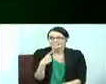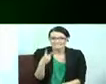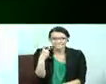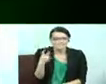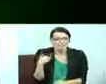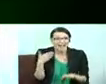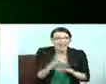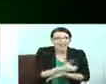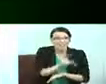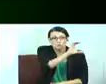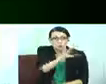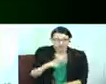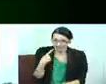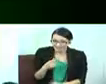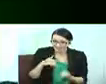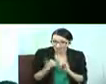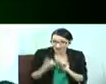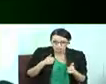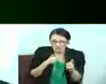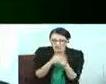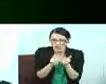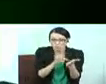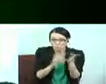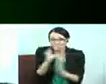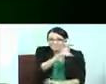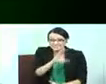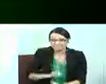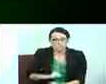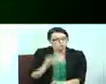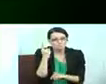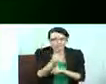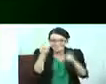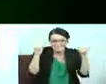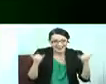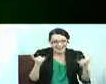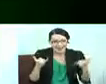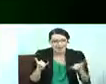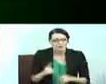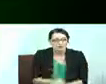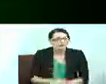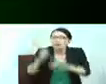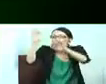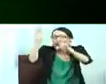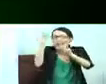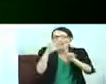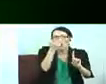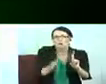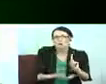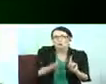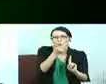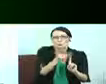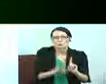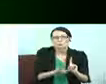follow Jesus. He's waiting on you, waiting on you.